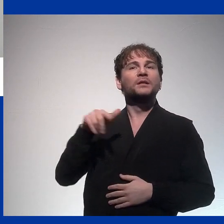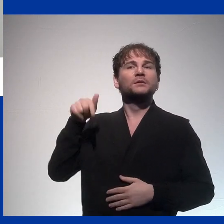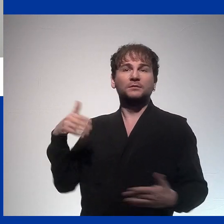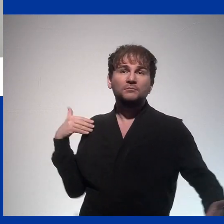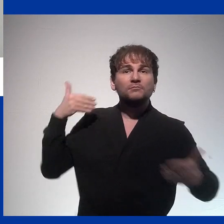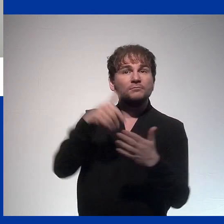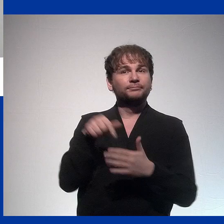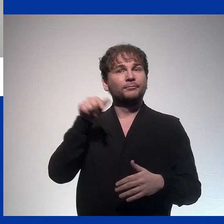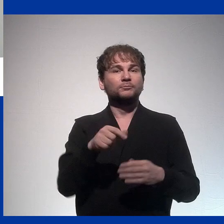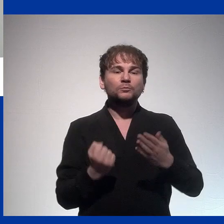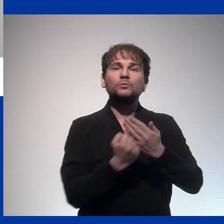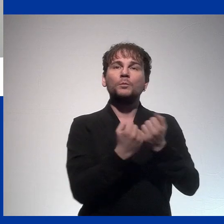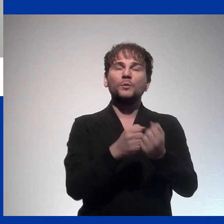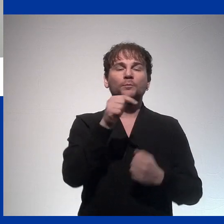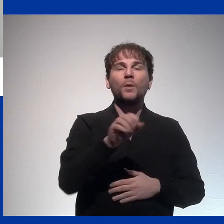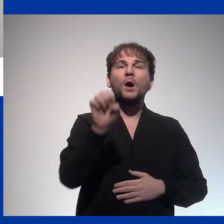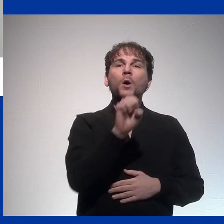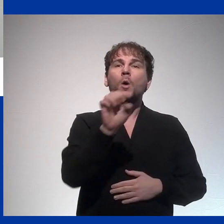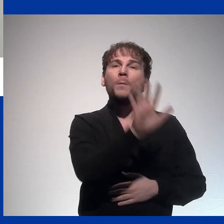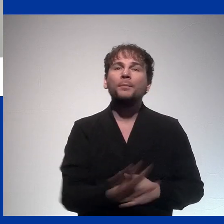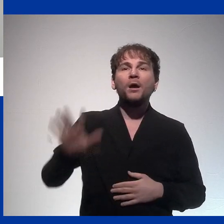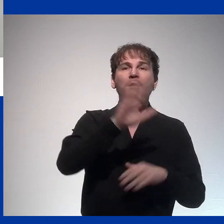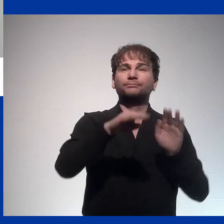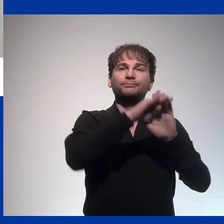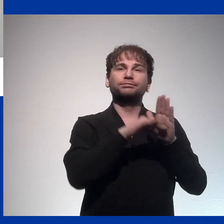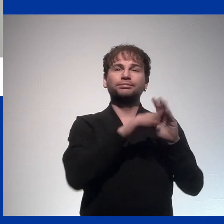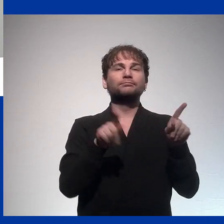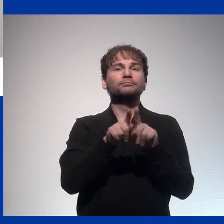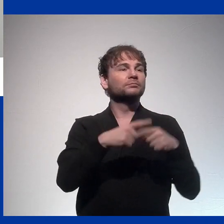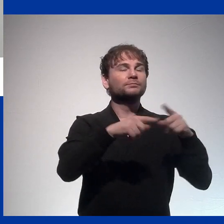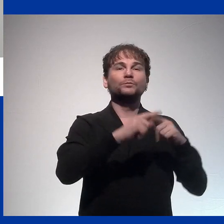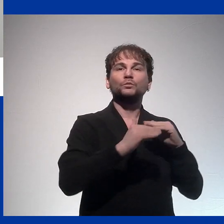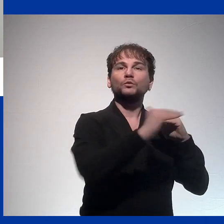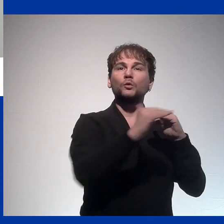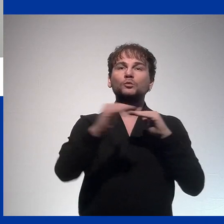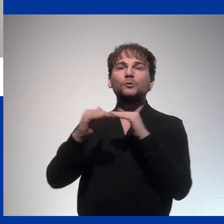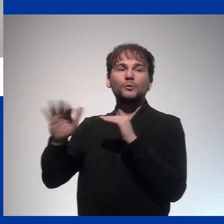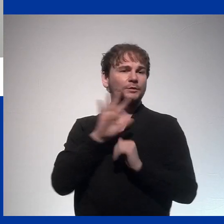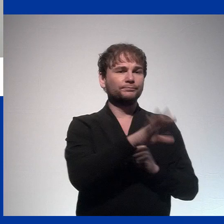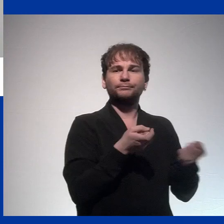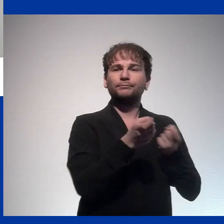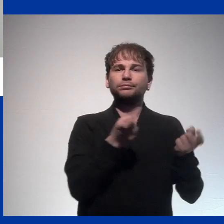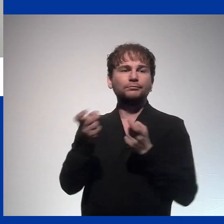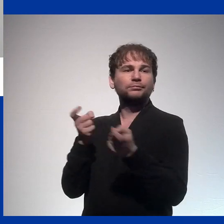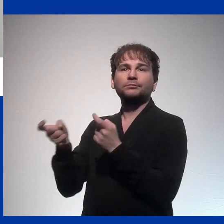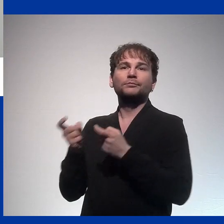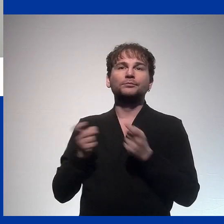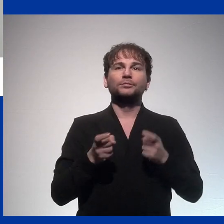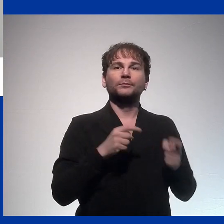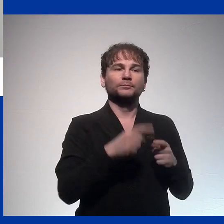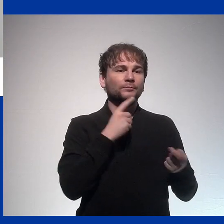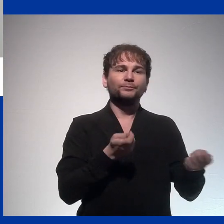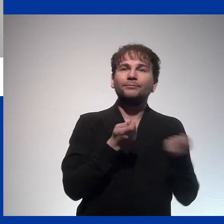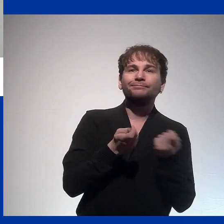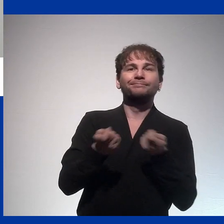the organizers who did an amazing job in these difficult conditions and making this event happen. And I am pretty